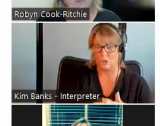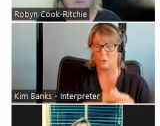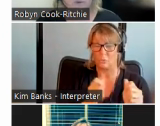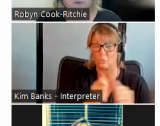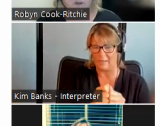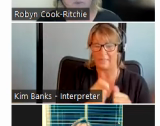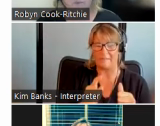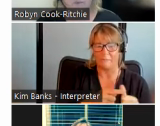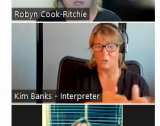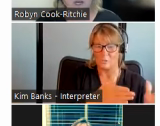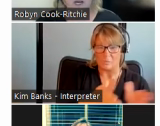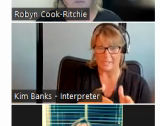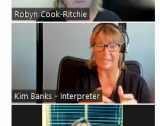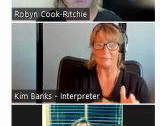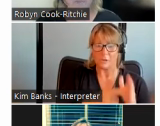for approval.